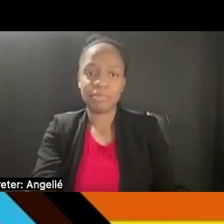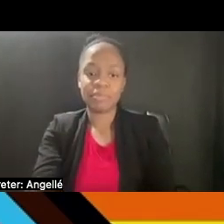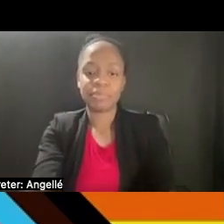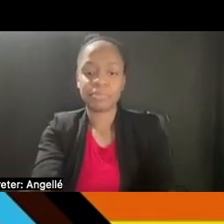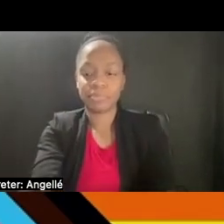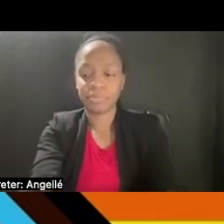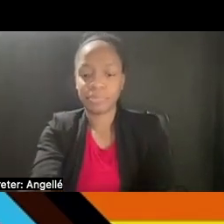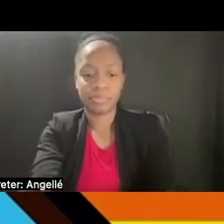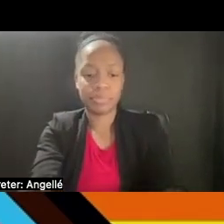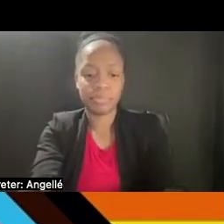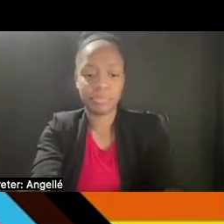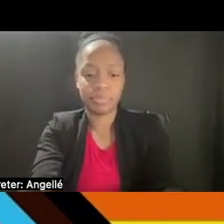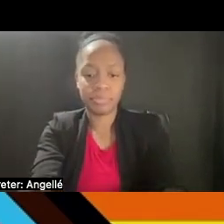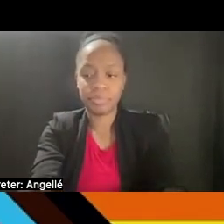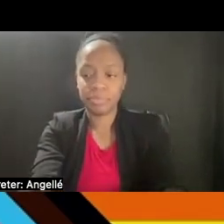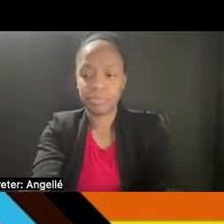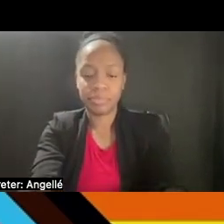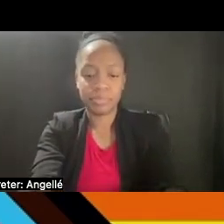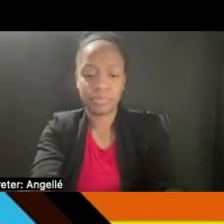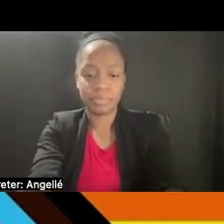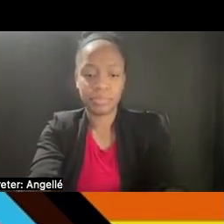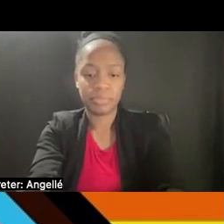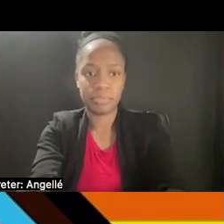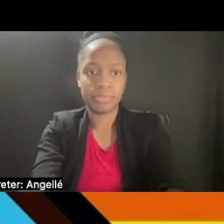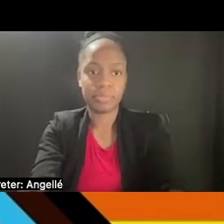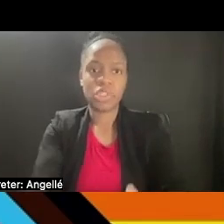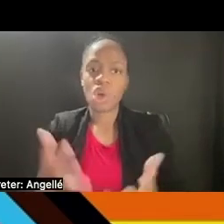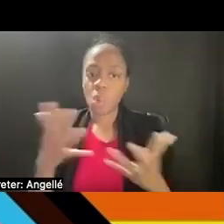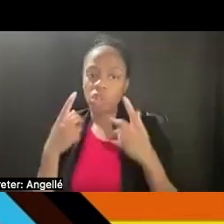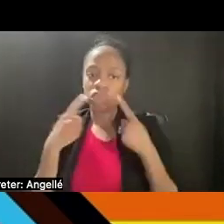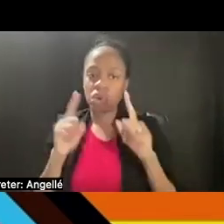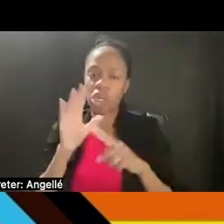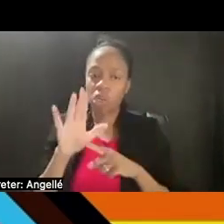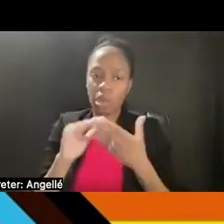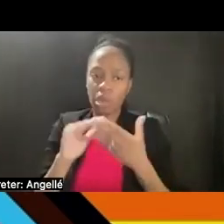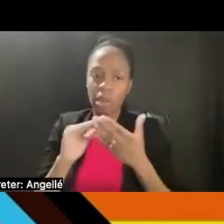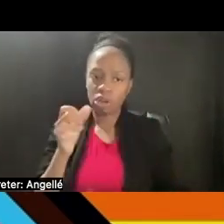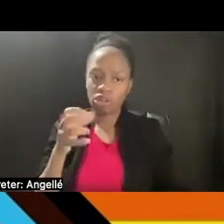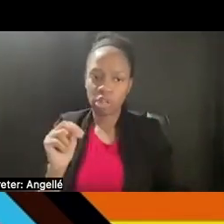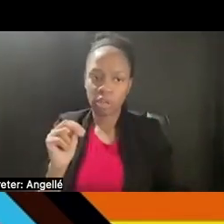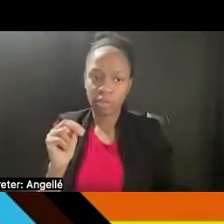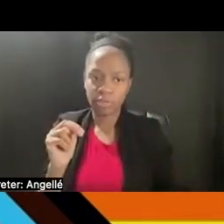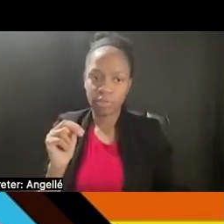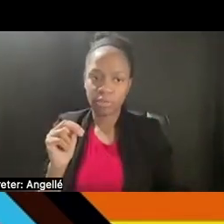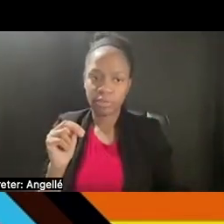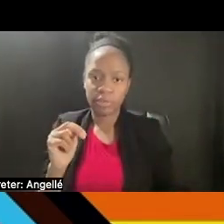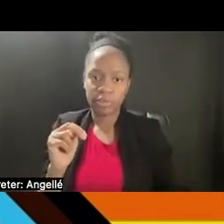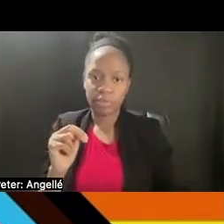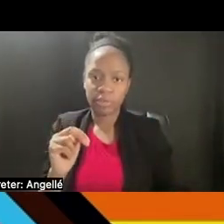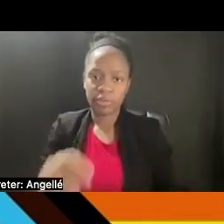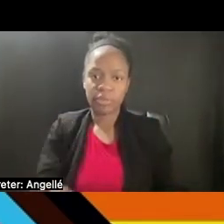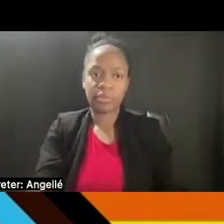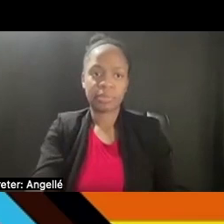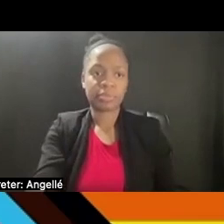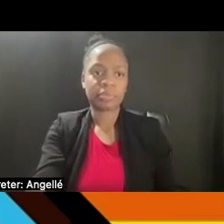John, what's working in your community? So yeah, I'm going to reiterate what Broderick said as